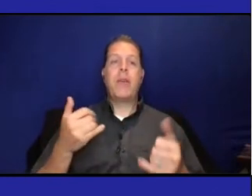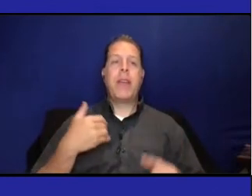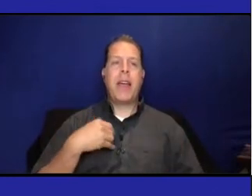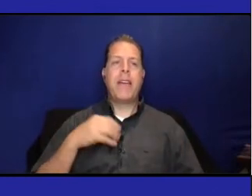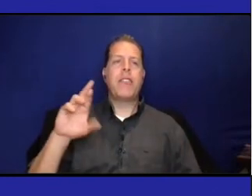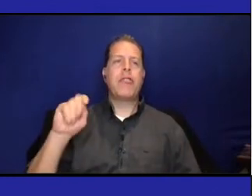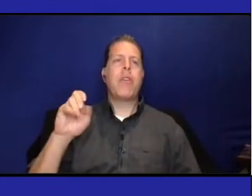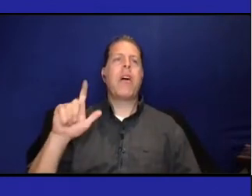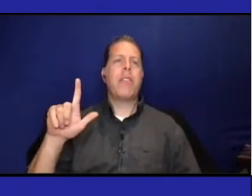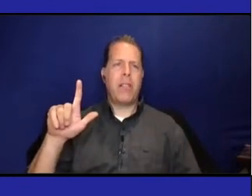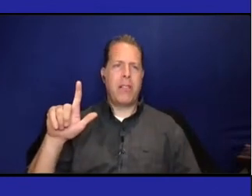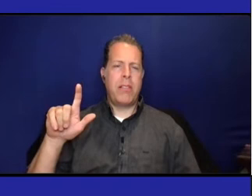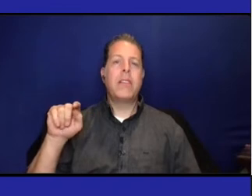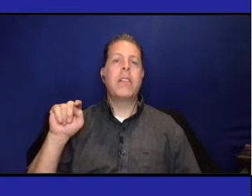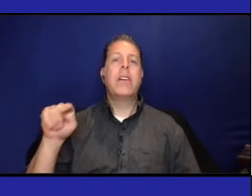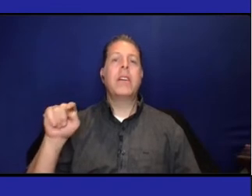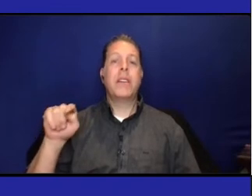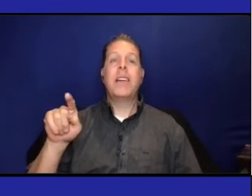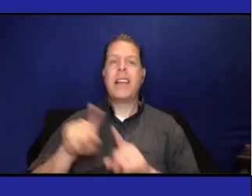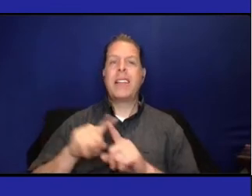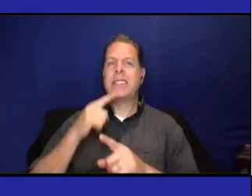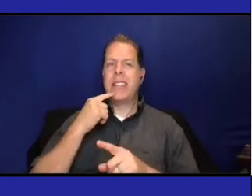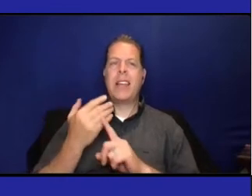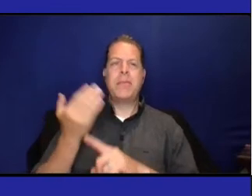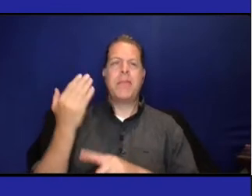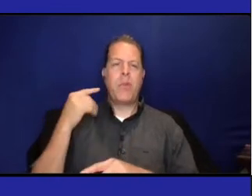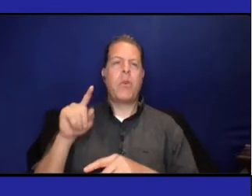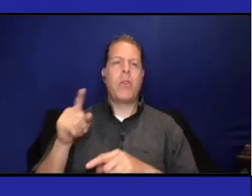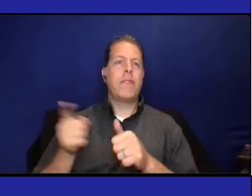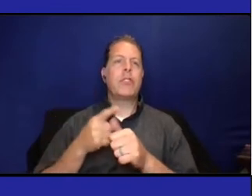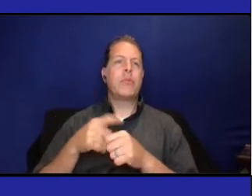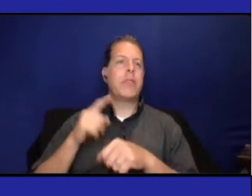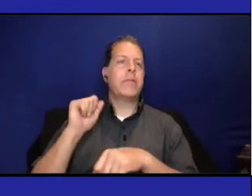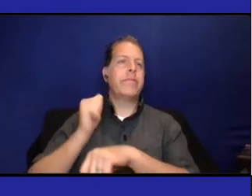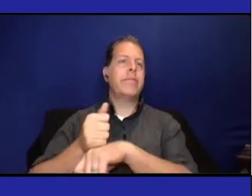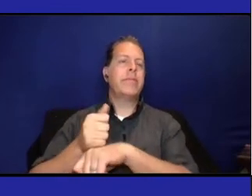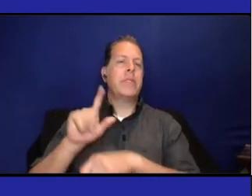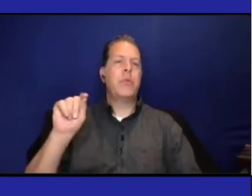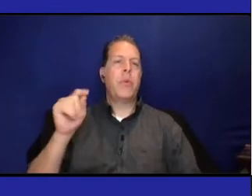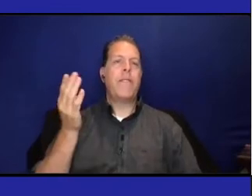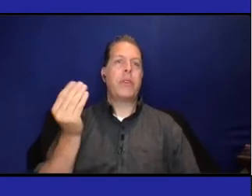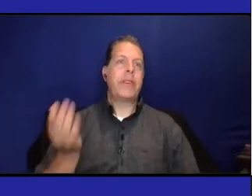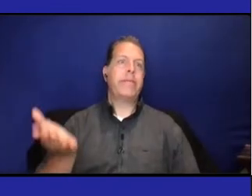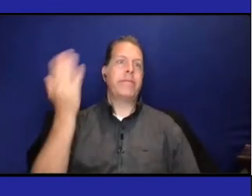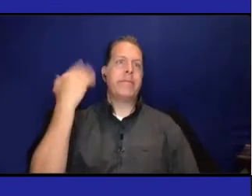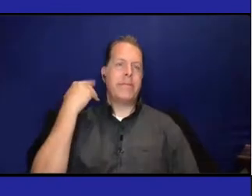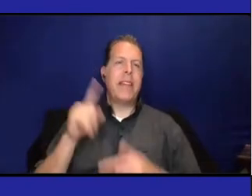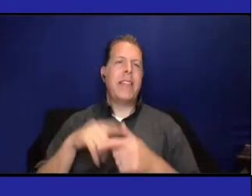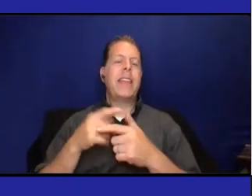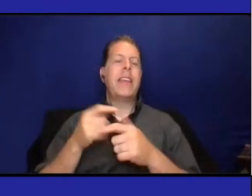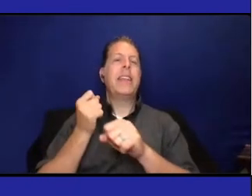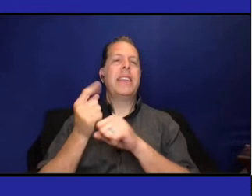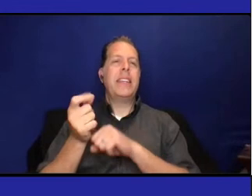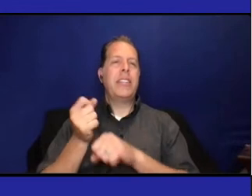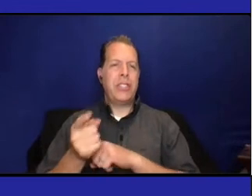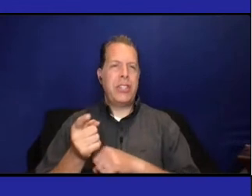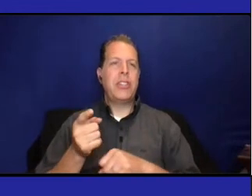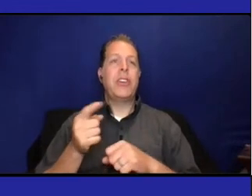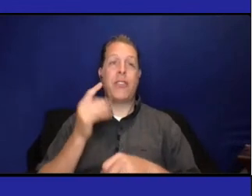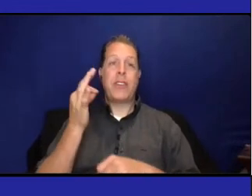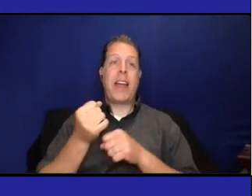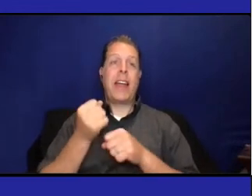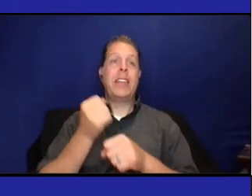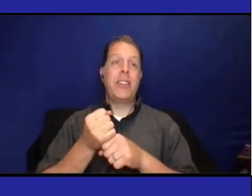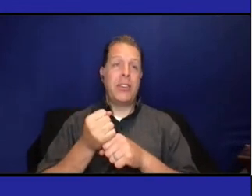As I said before, the original agreement started in 2014. And then each year for 9 years